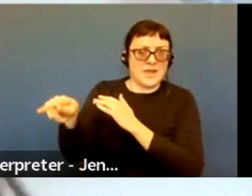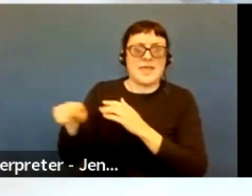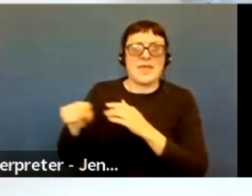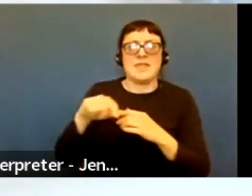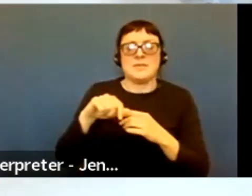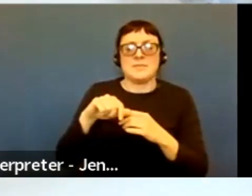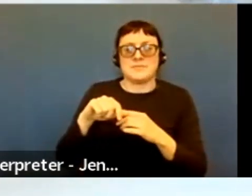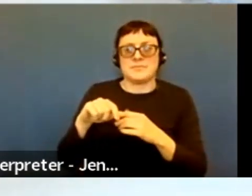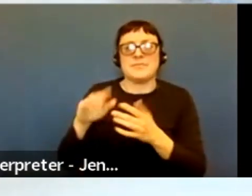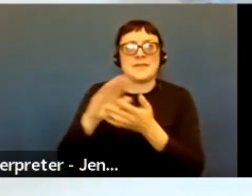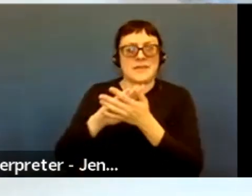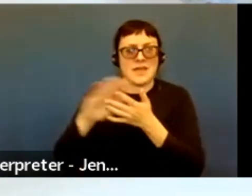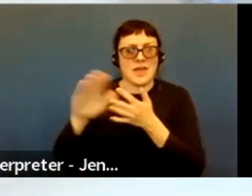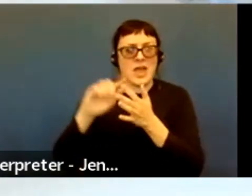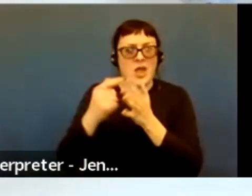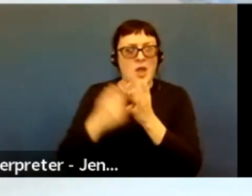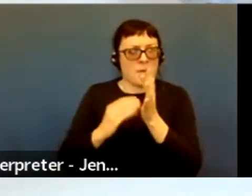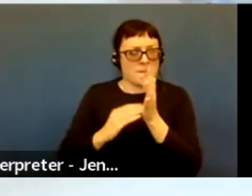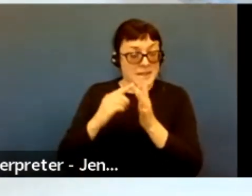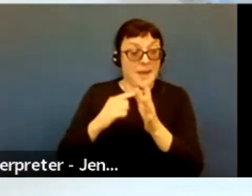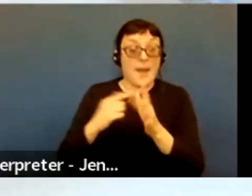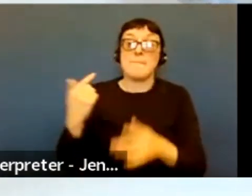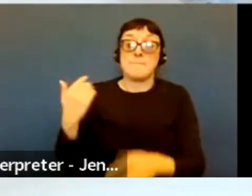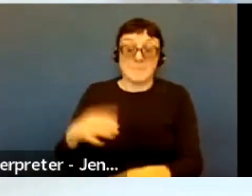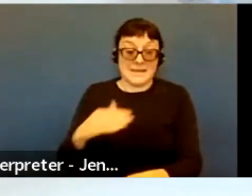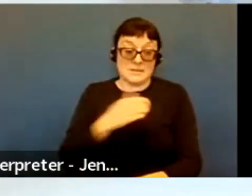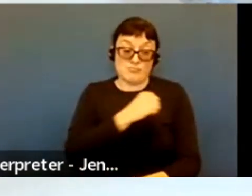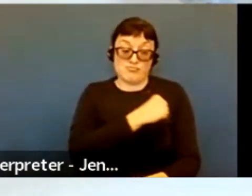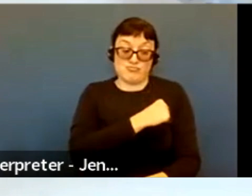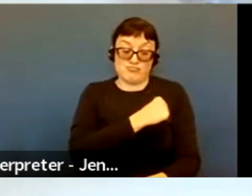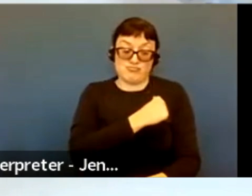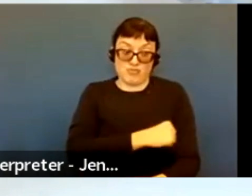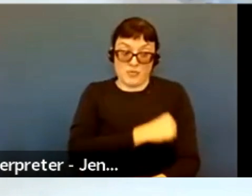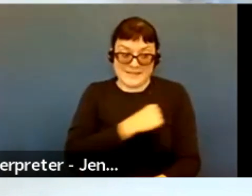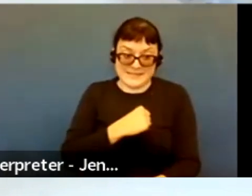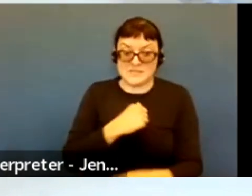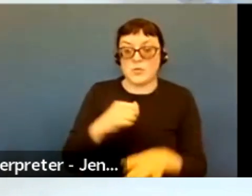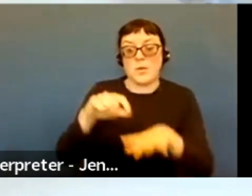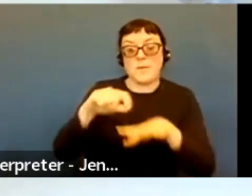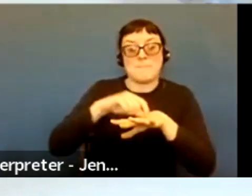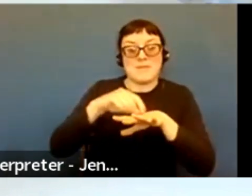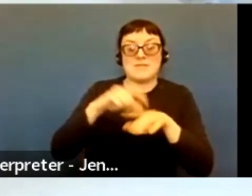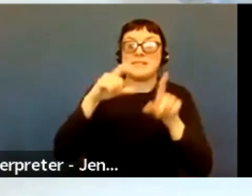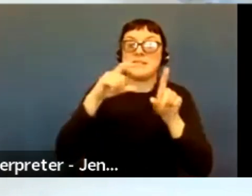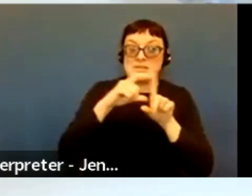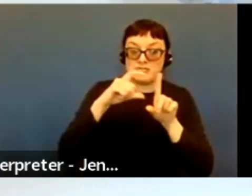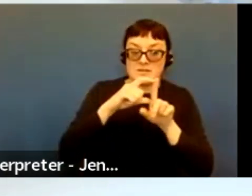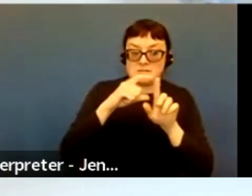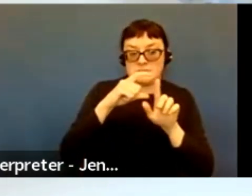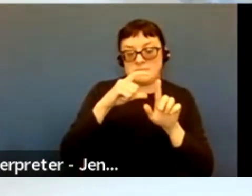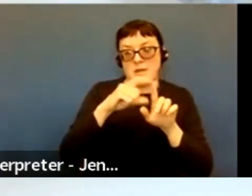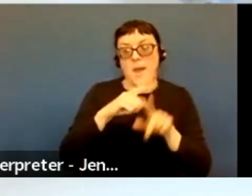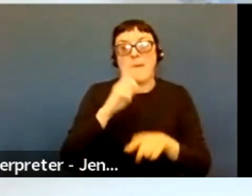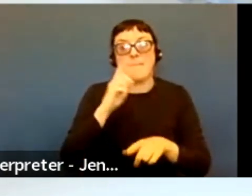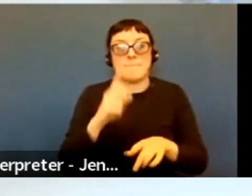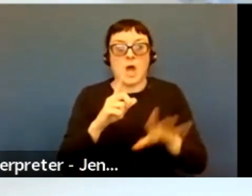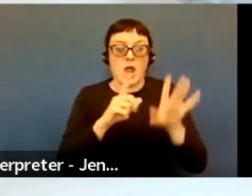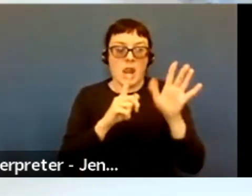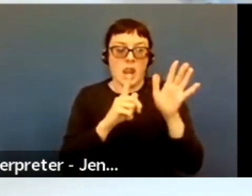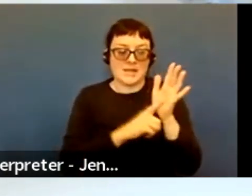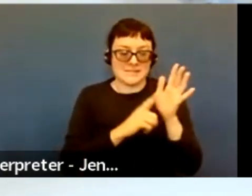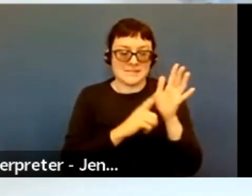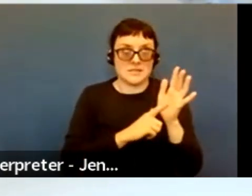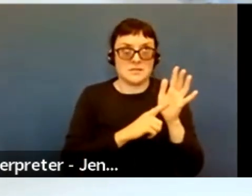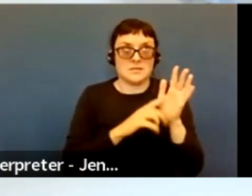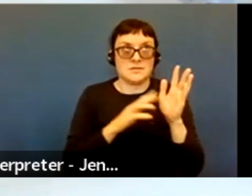right? And so Hermia has been promised to Demetrius to marry, but